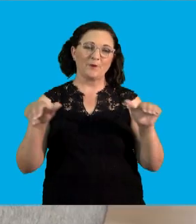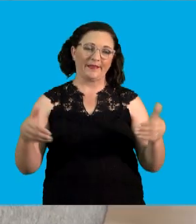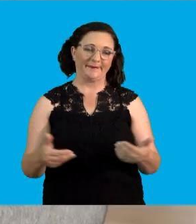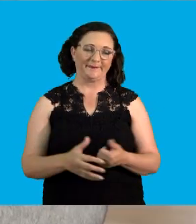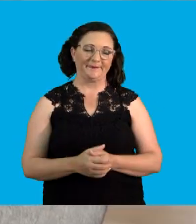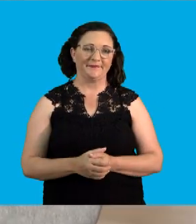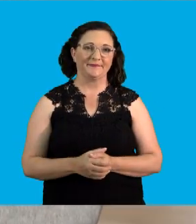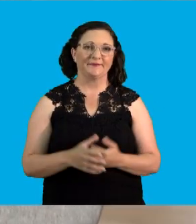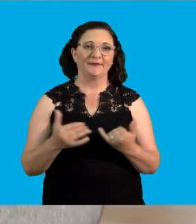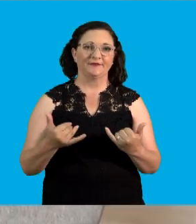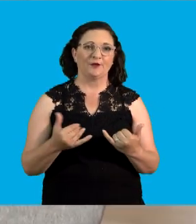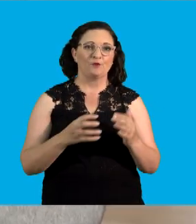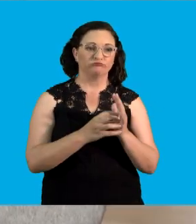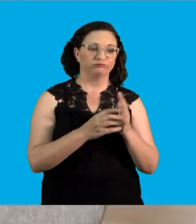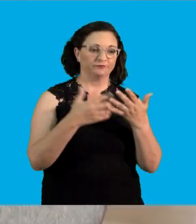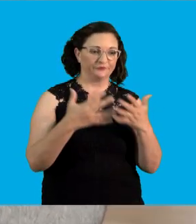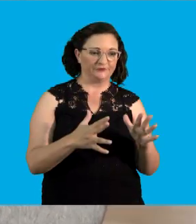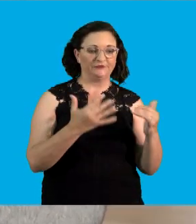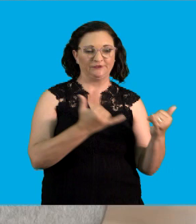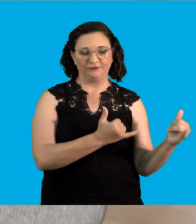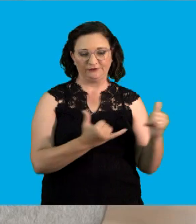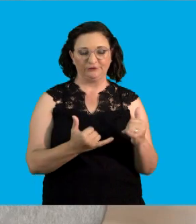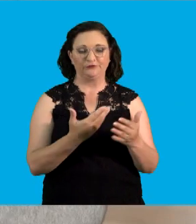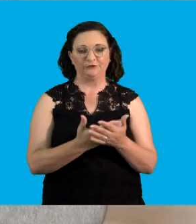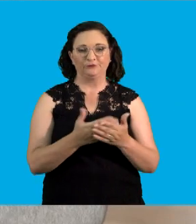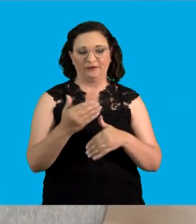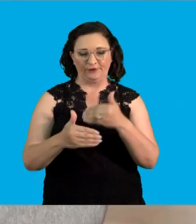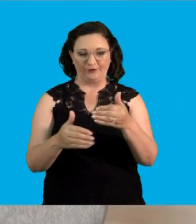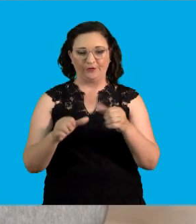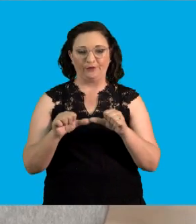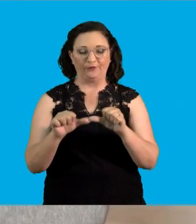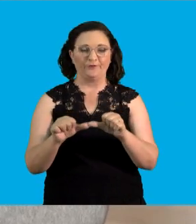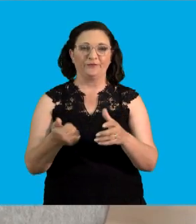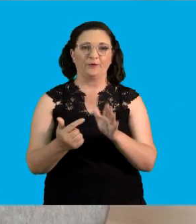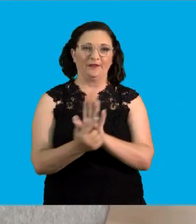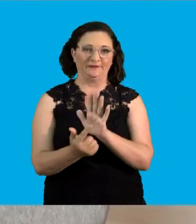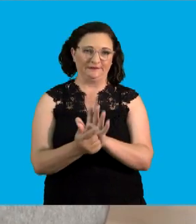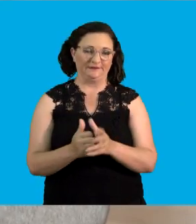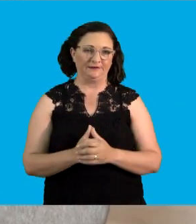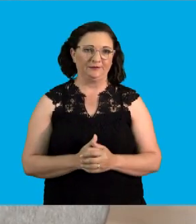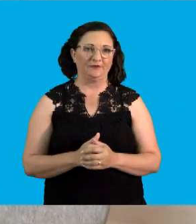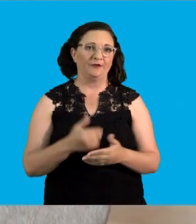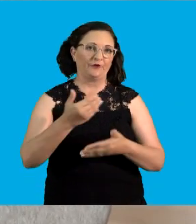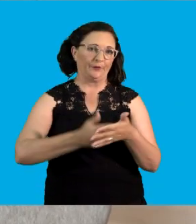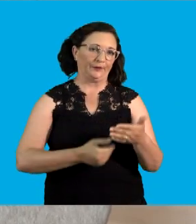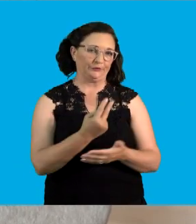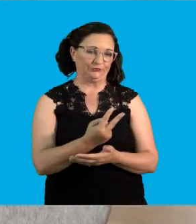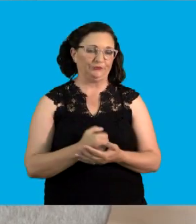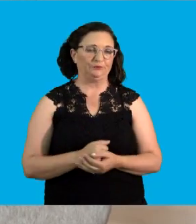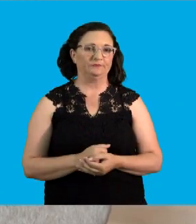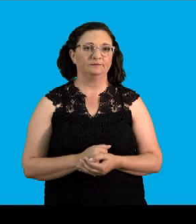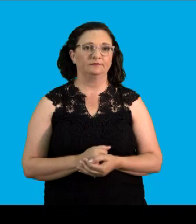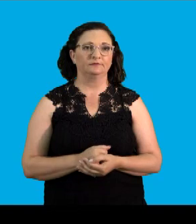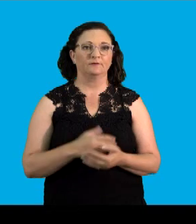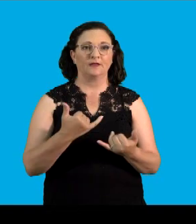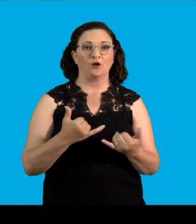Welcome back from an ad break. We will just wrap up now with regards to our business, that is paper 2. So here we'll be looking